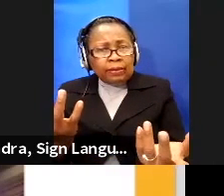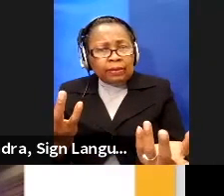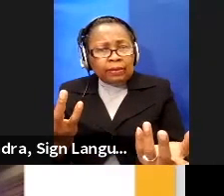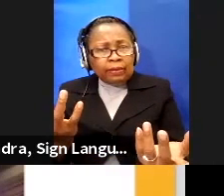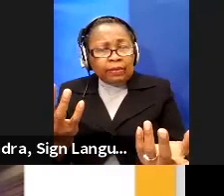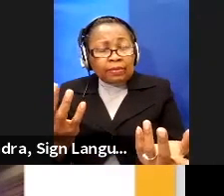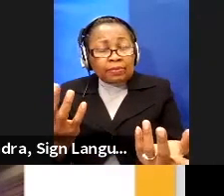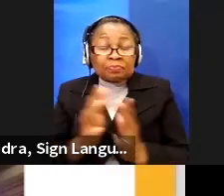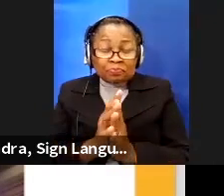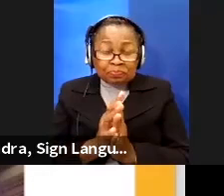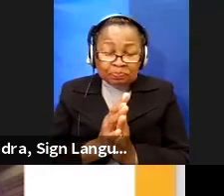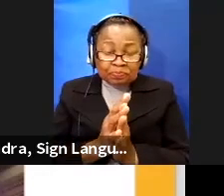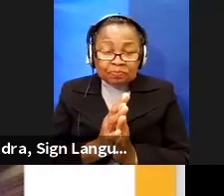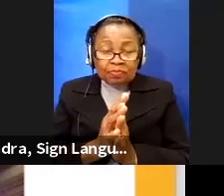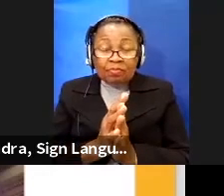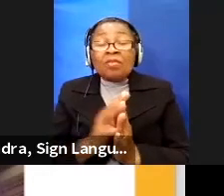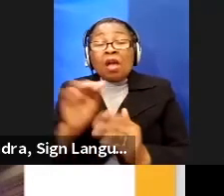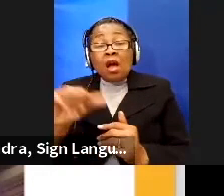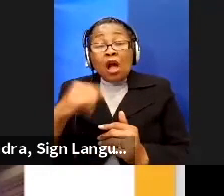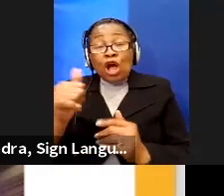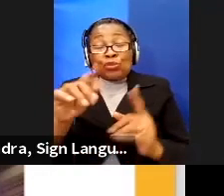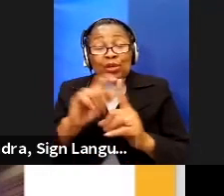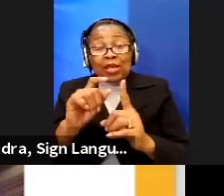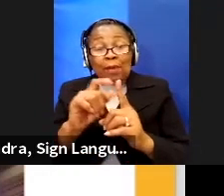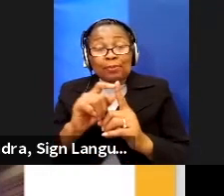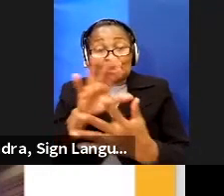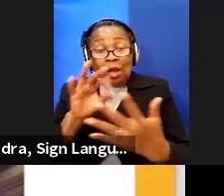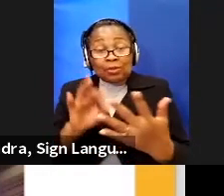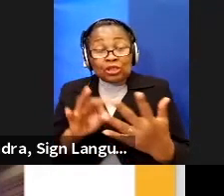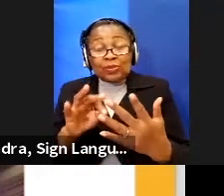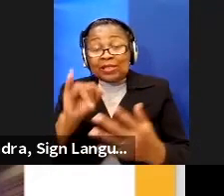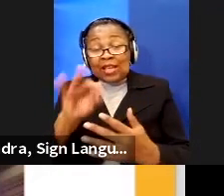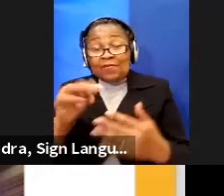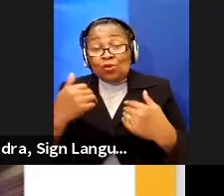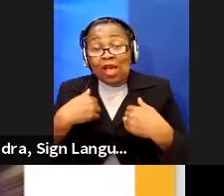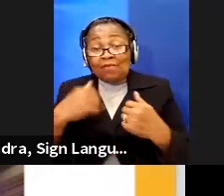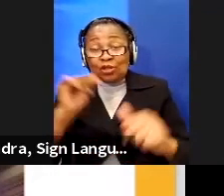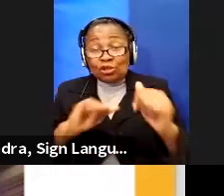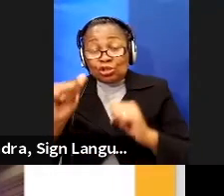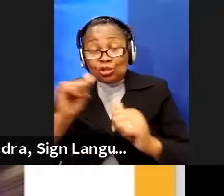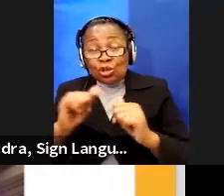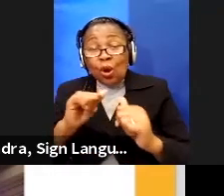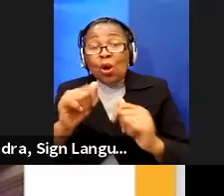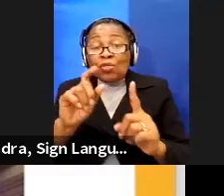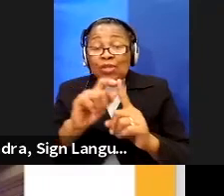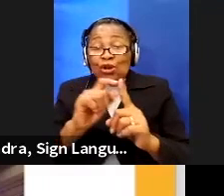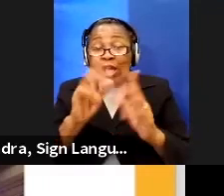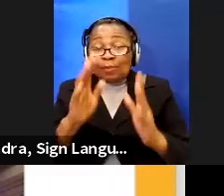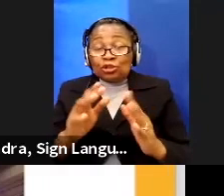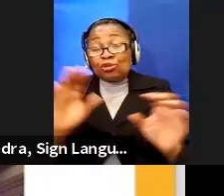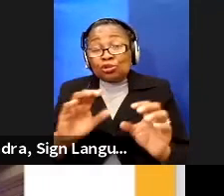Other caption options is that if you're having a show, there are actually captioners that their job is to do theater